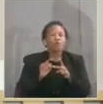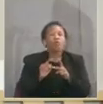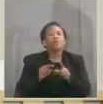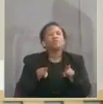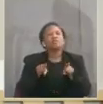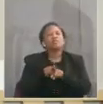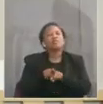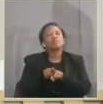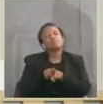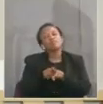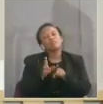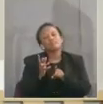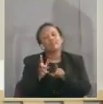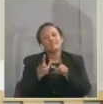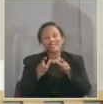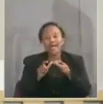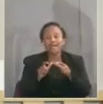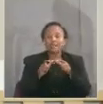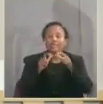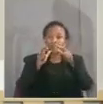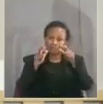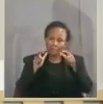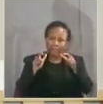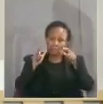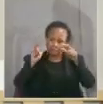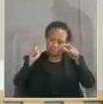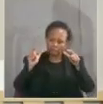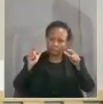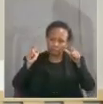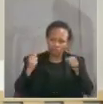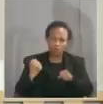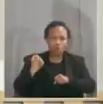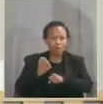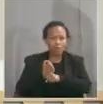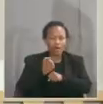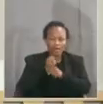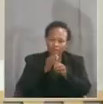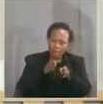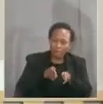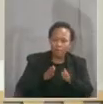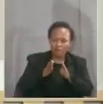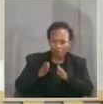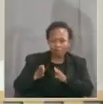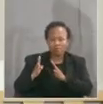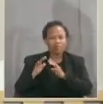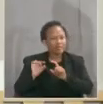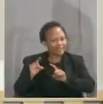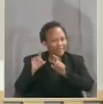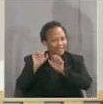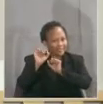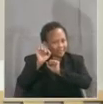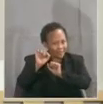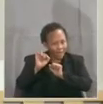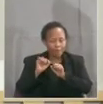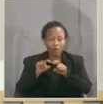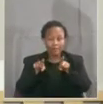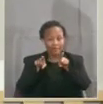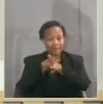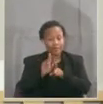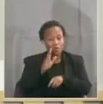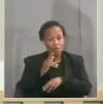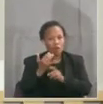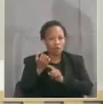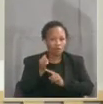expanding on its working model, as well as successes, and also to demonstrate